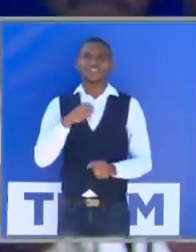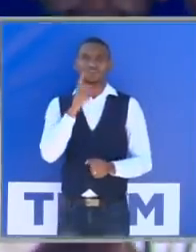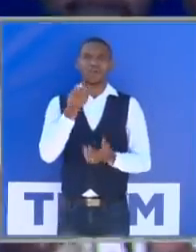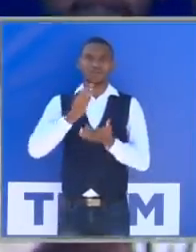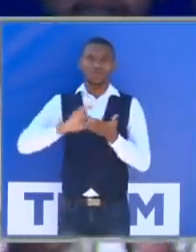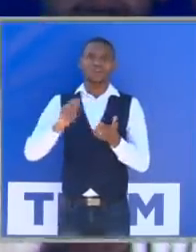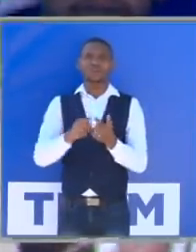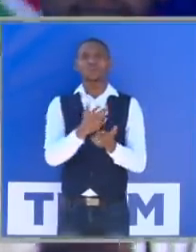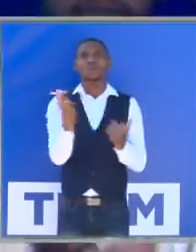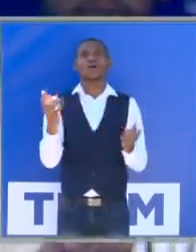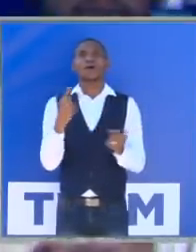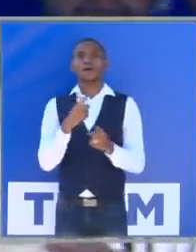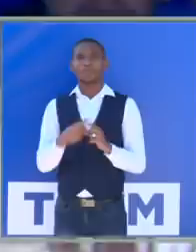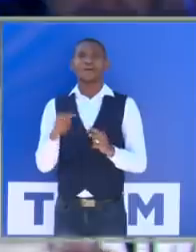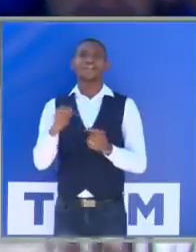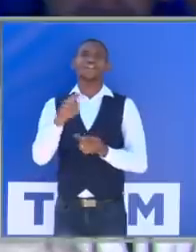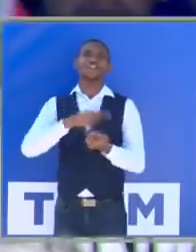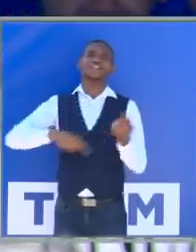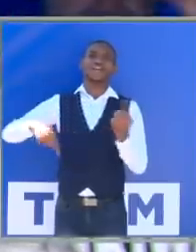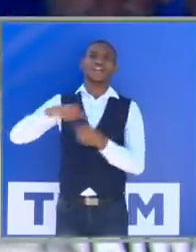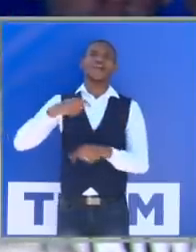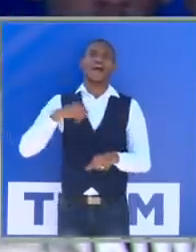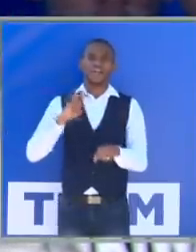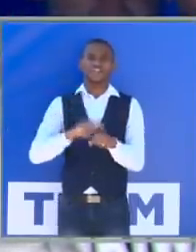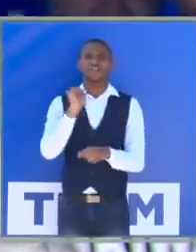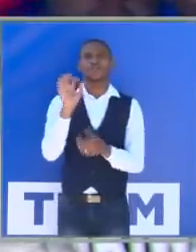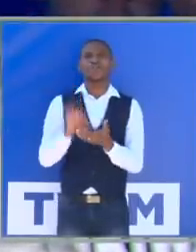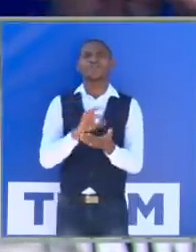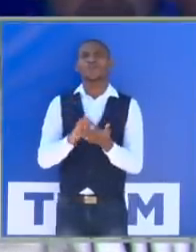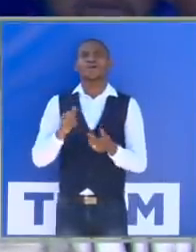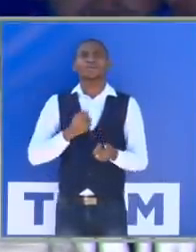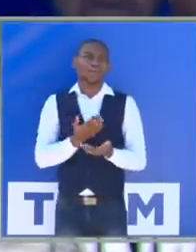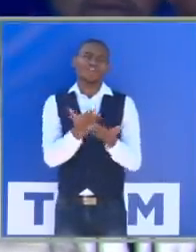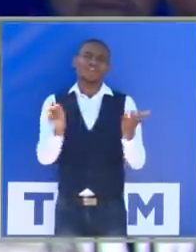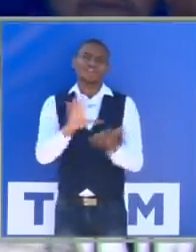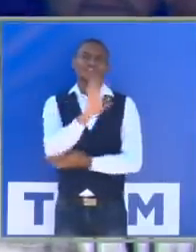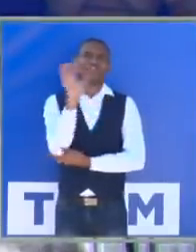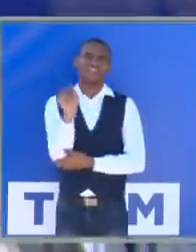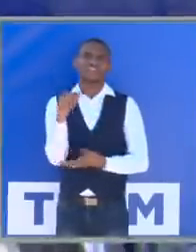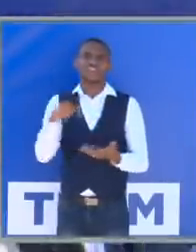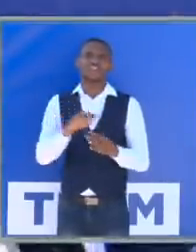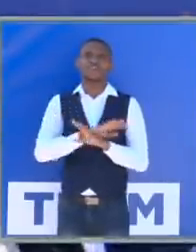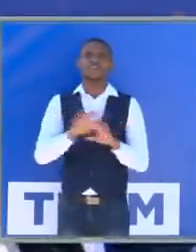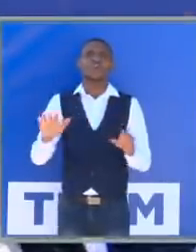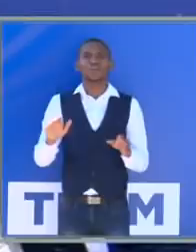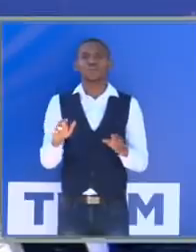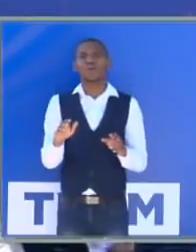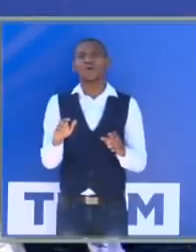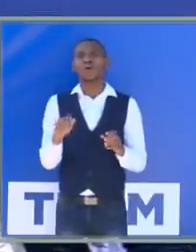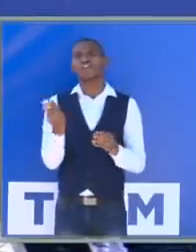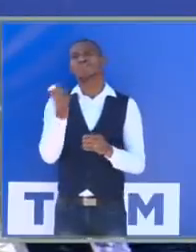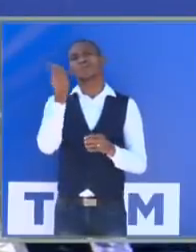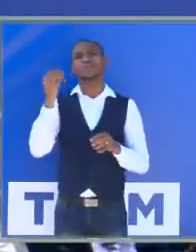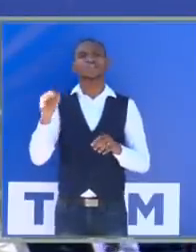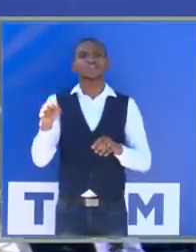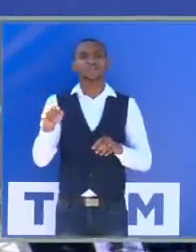to you. But in return, I need your vote. My fellow South Africans, this is not a popularity contest.